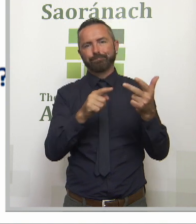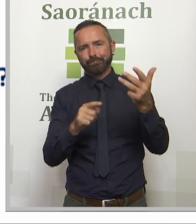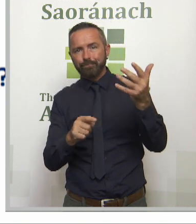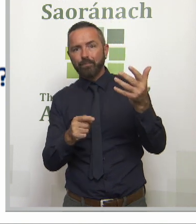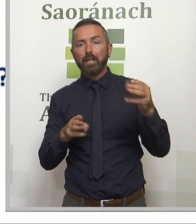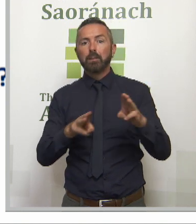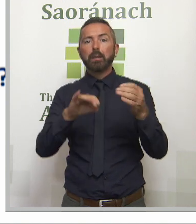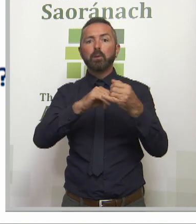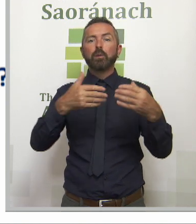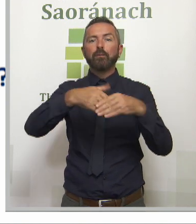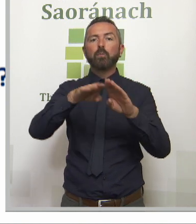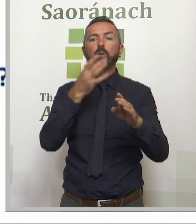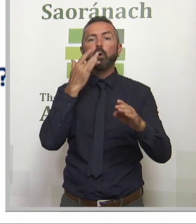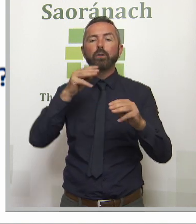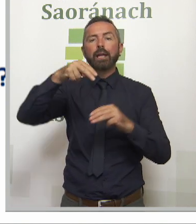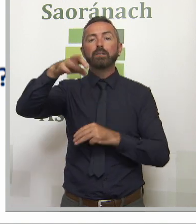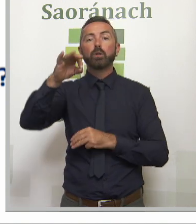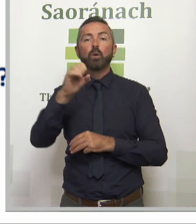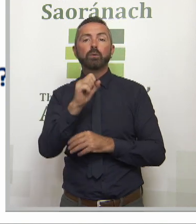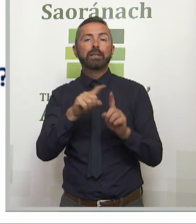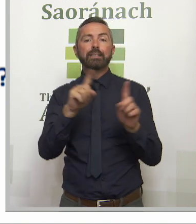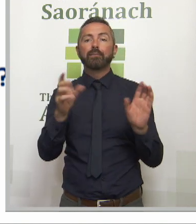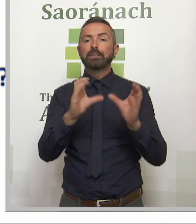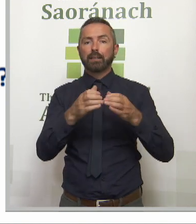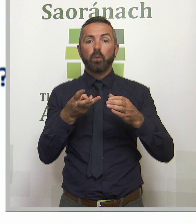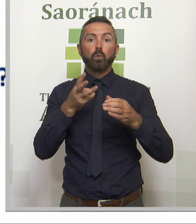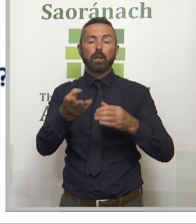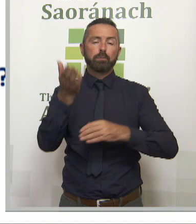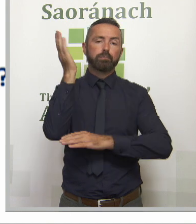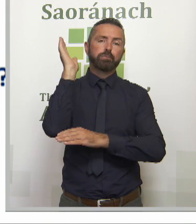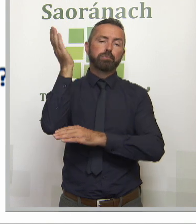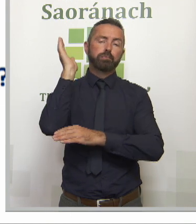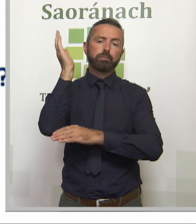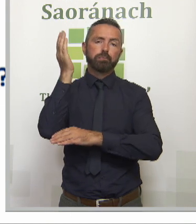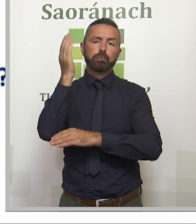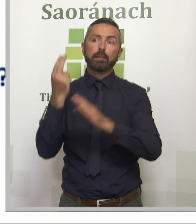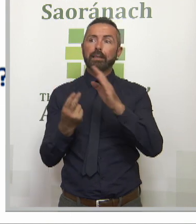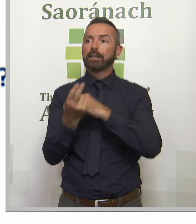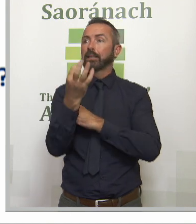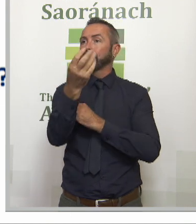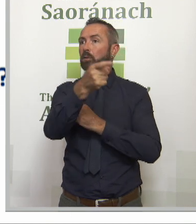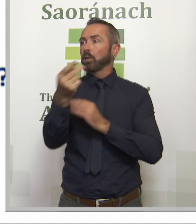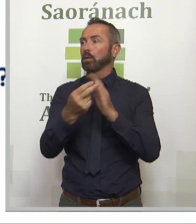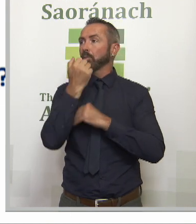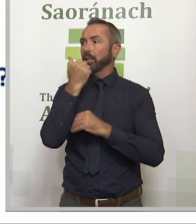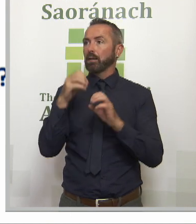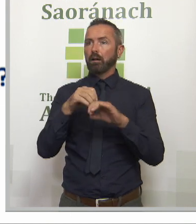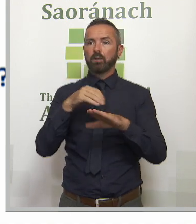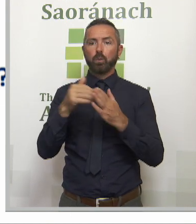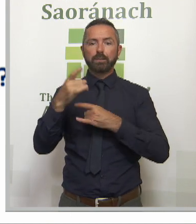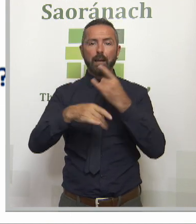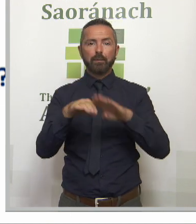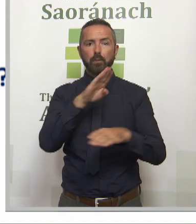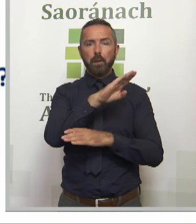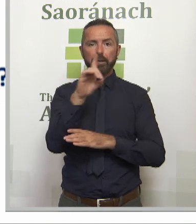involved in the water sector, NGOs from each of these sectors, giving us an update what's happening in those sectors from a biodiversity